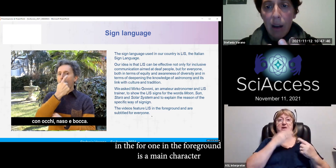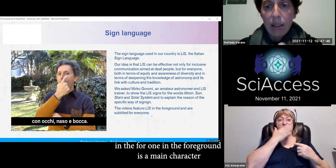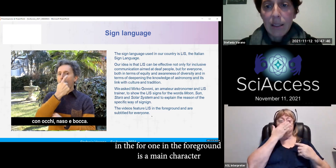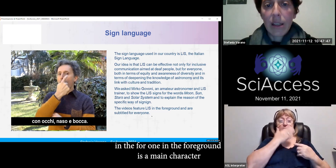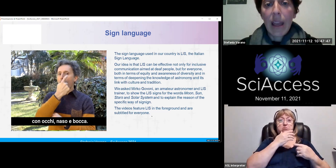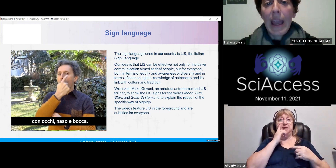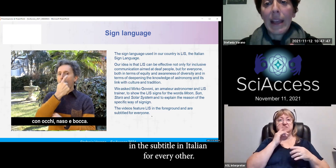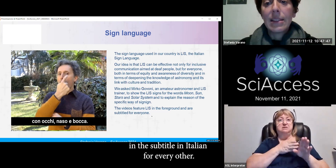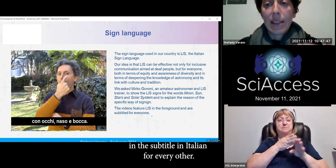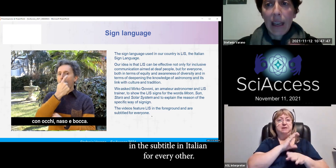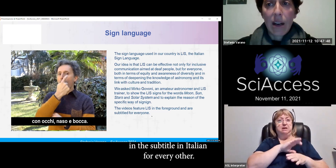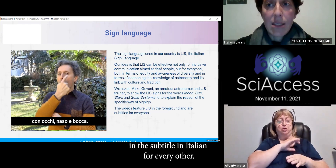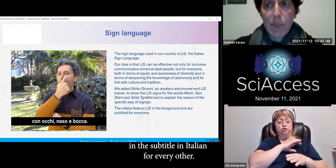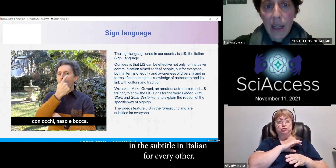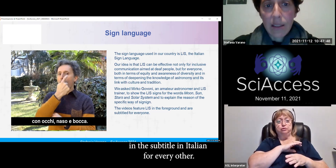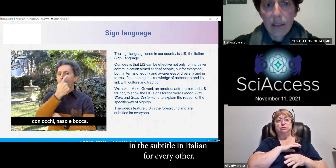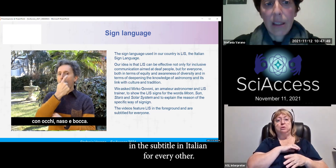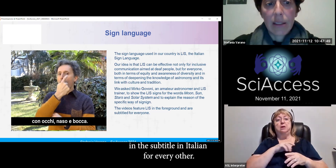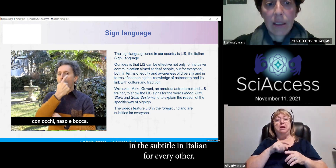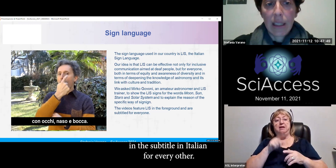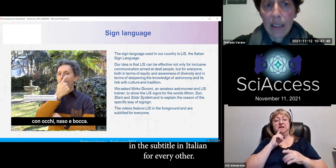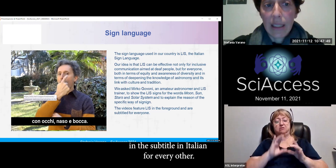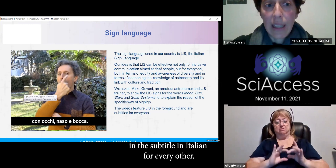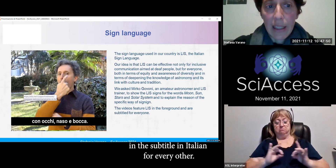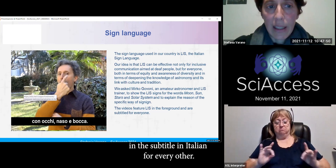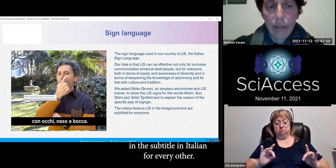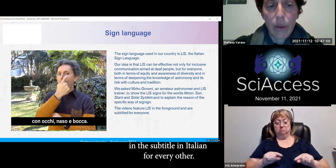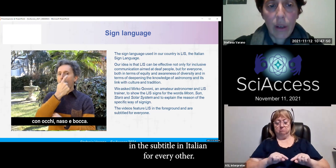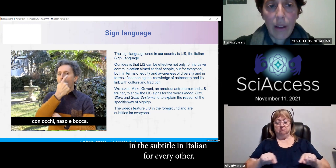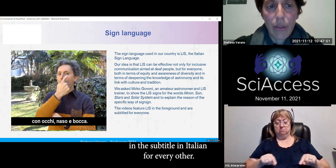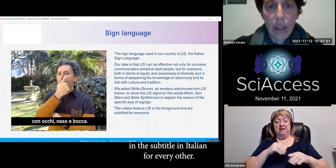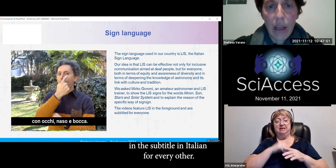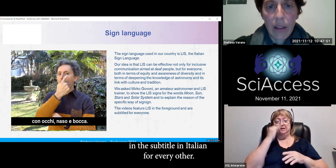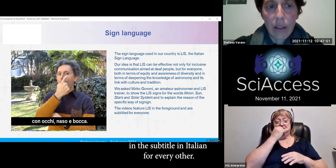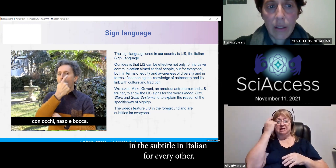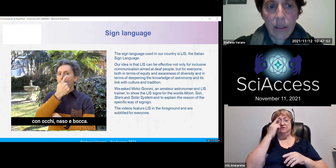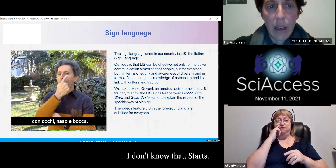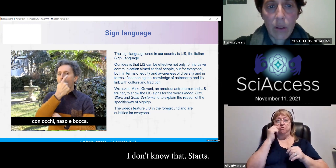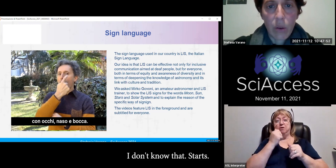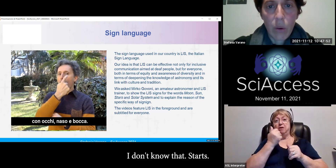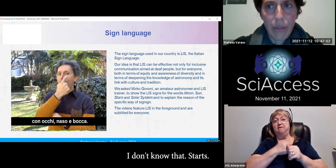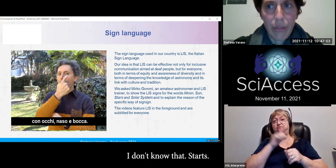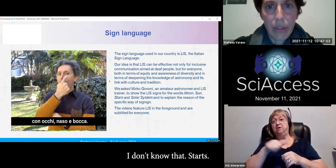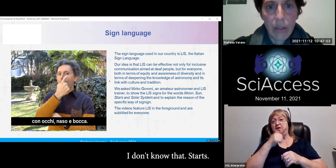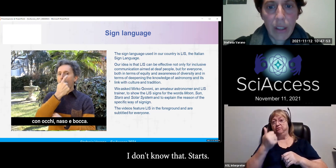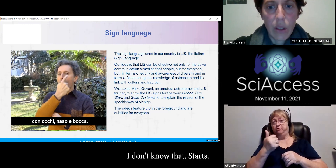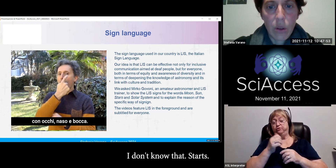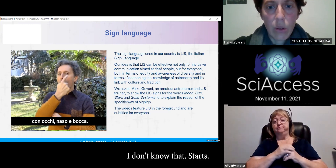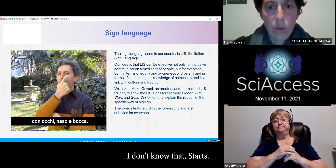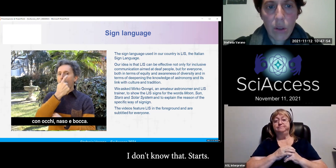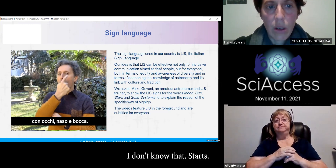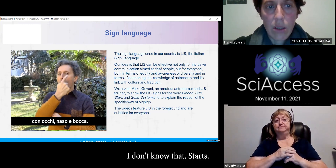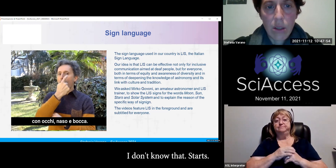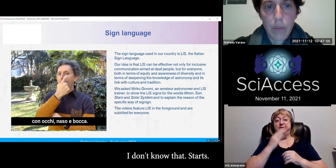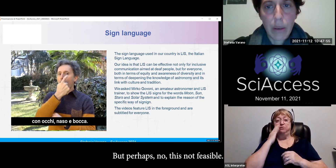main character, and they are subtitled in Italian for every other. I don't know if the